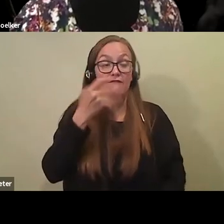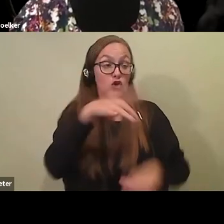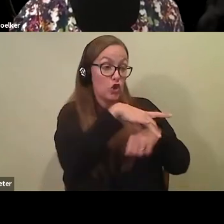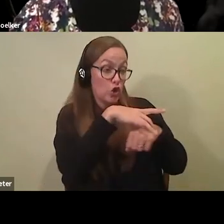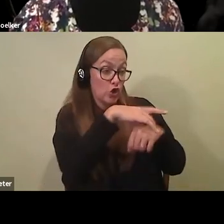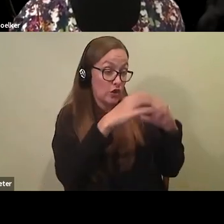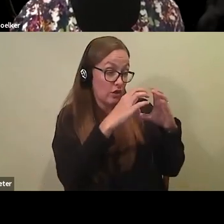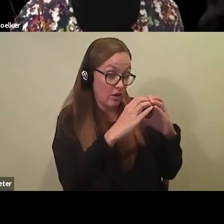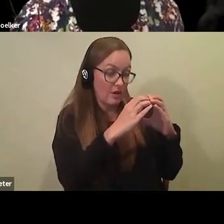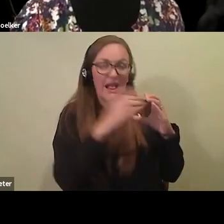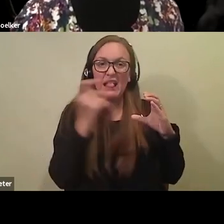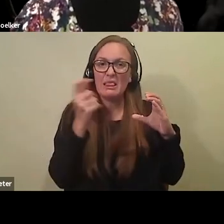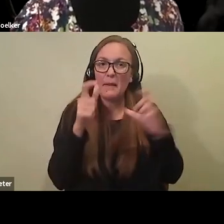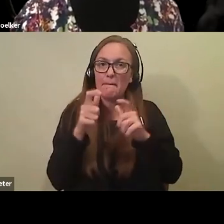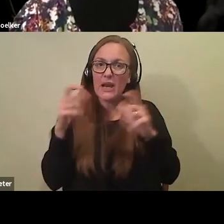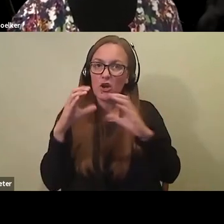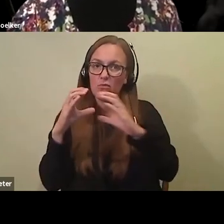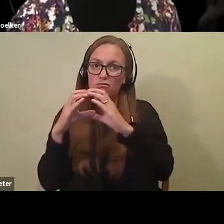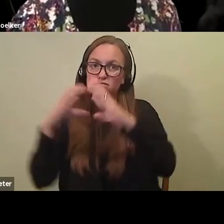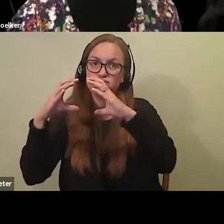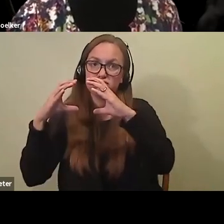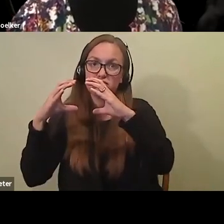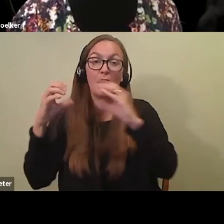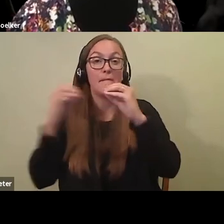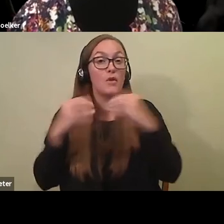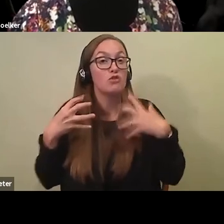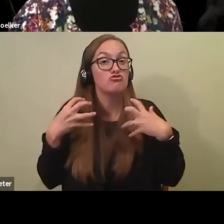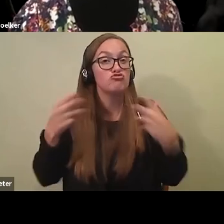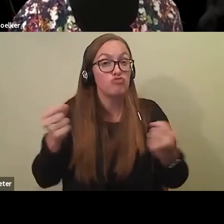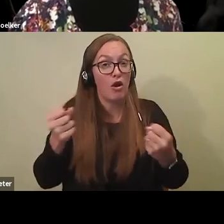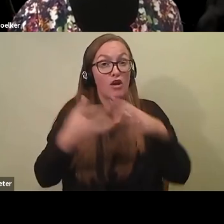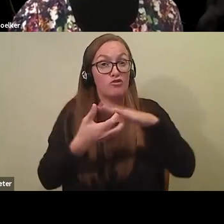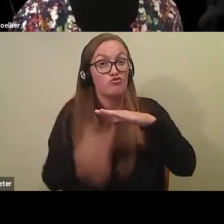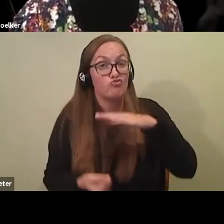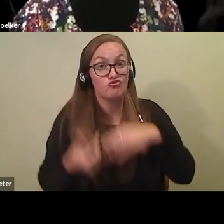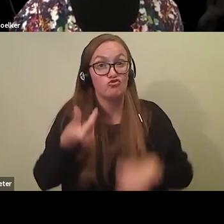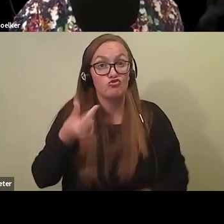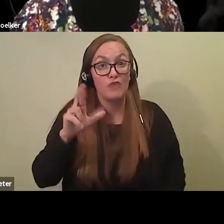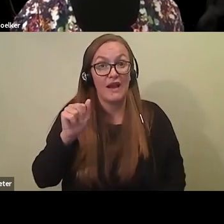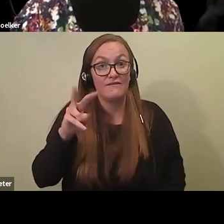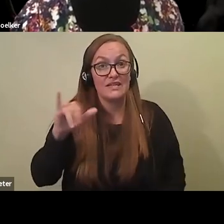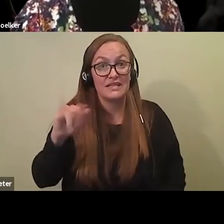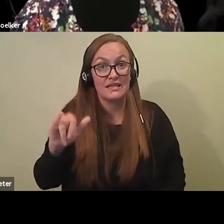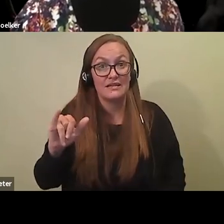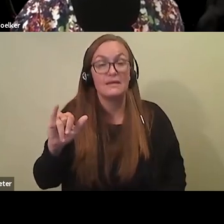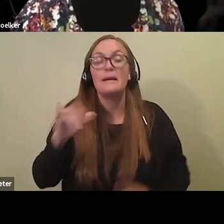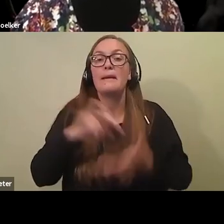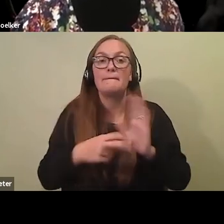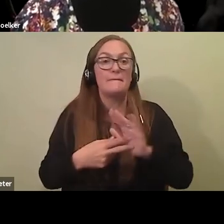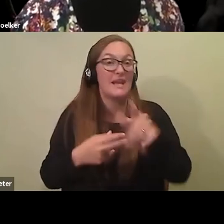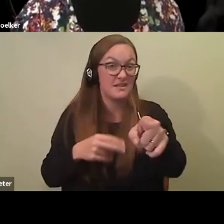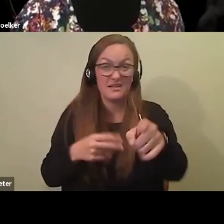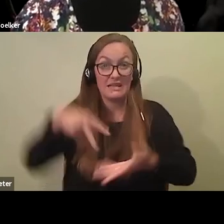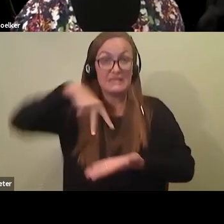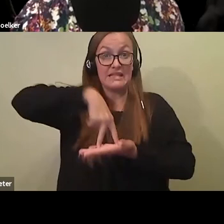gravity is going to be pulling you to the ground. And so the idea that you would be standing upright, just like us or like Jar Jar Binks, is